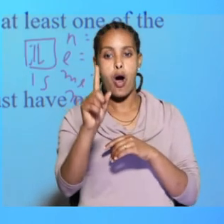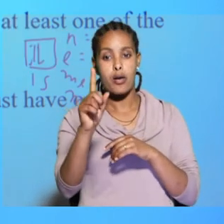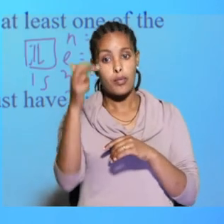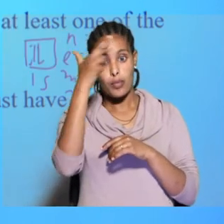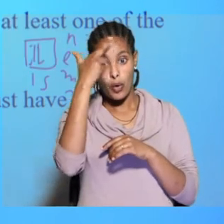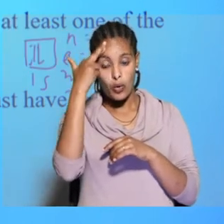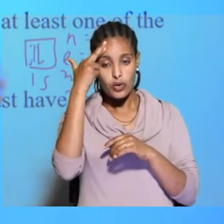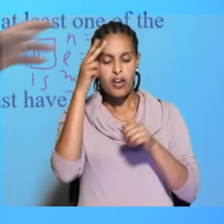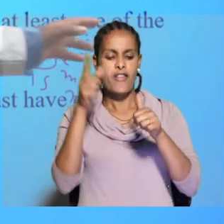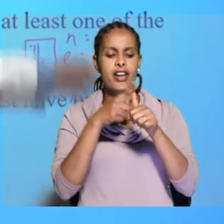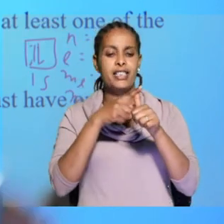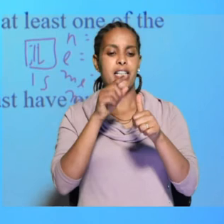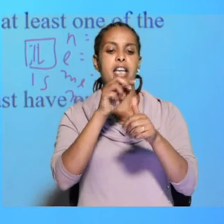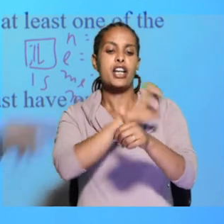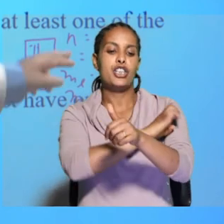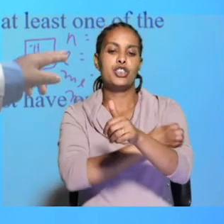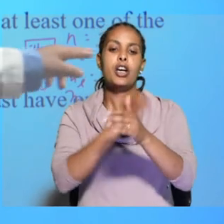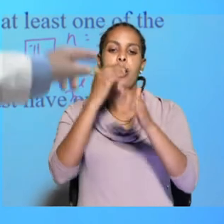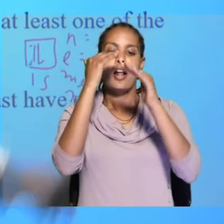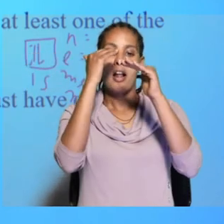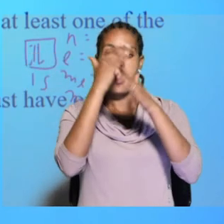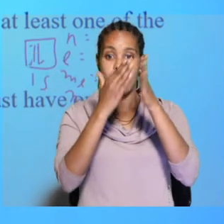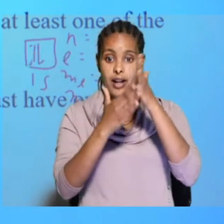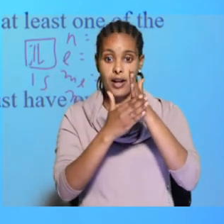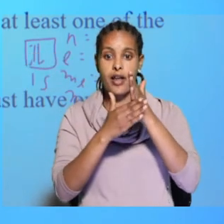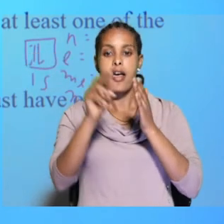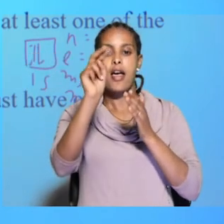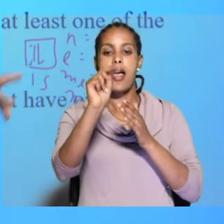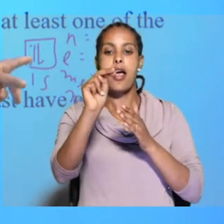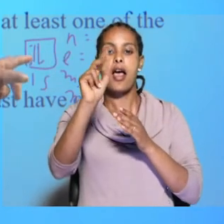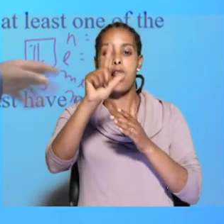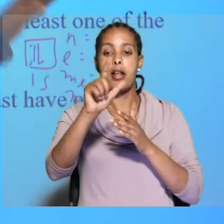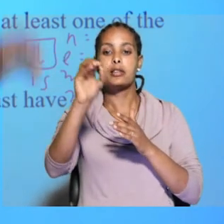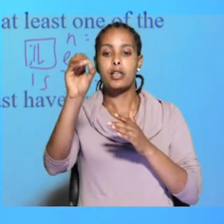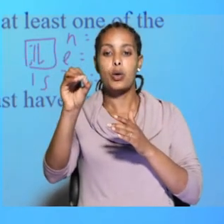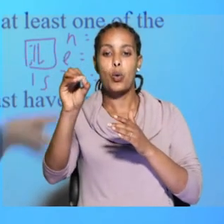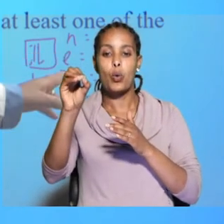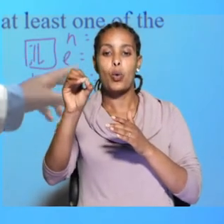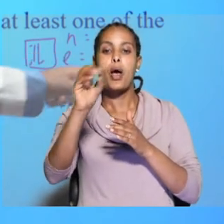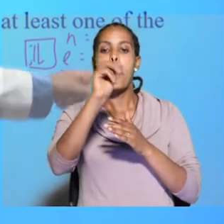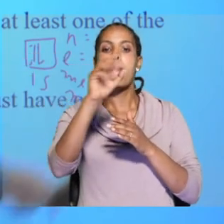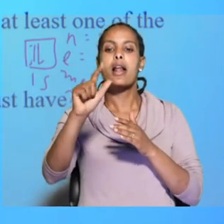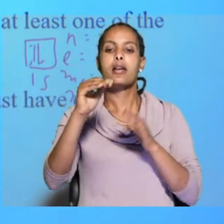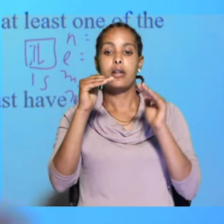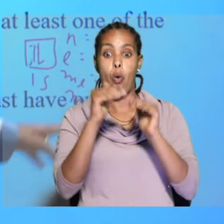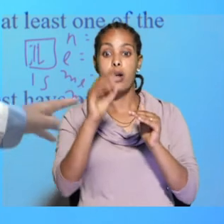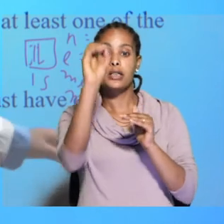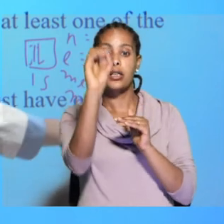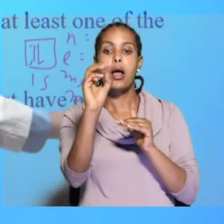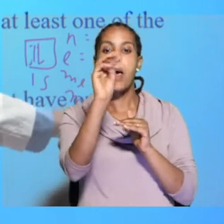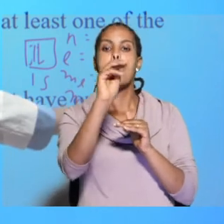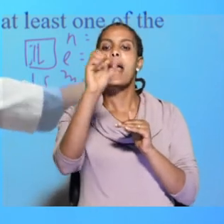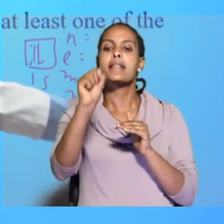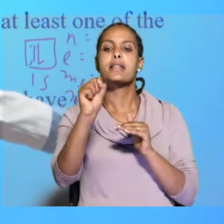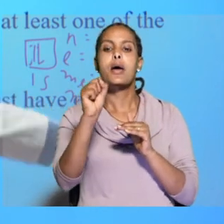is found in the first energy level. L equals to 0 is found in S subshell. ML equal 0.